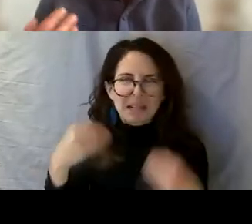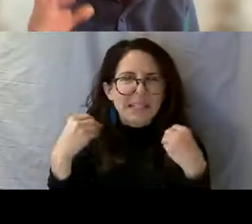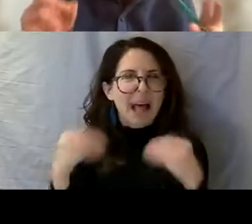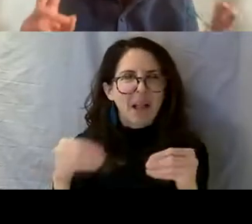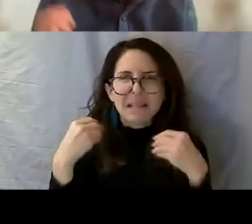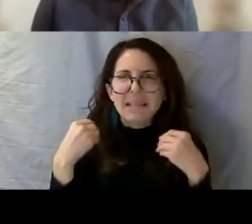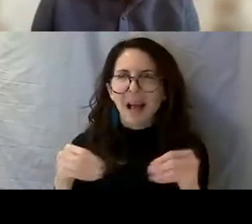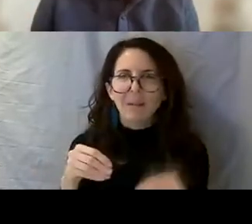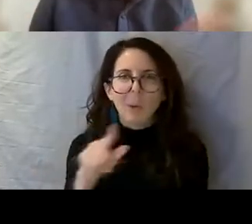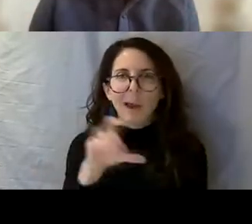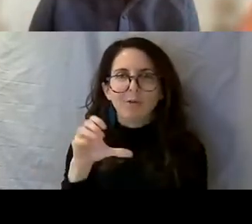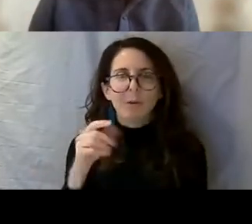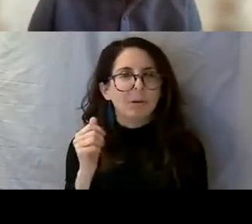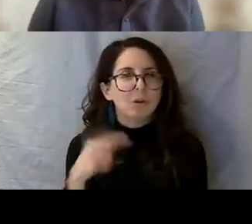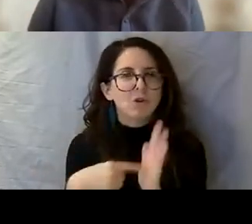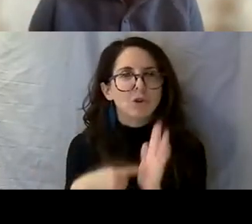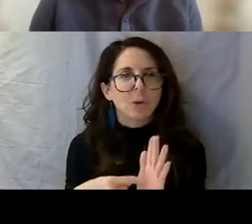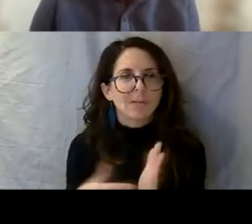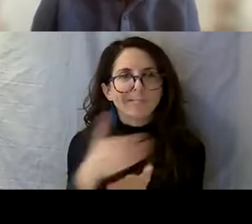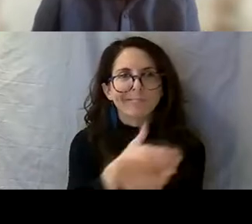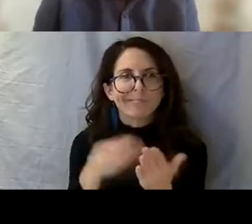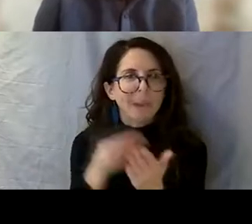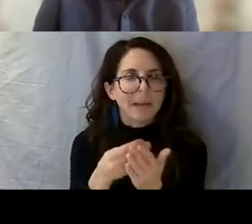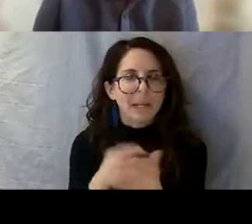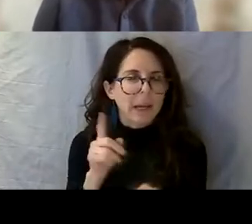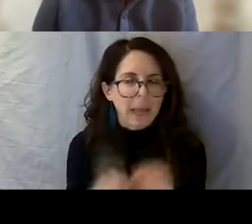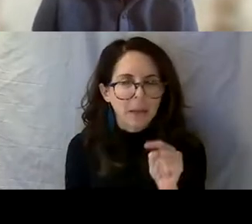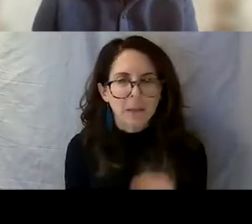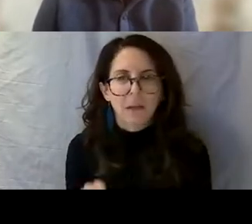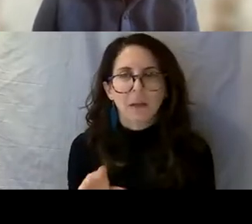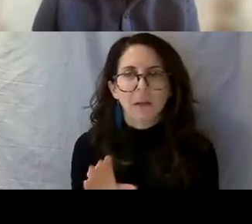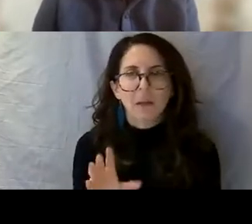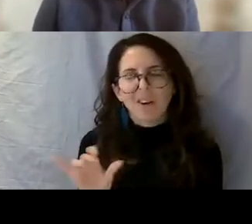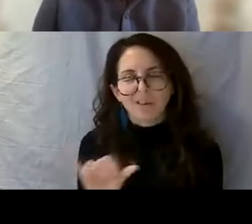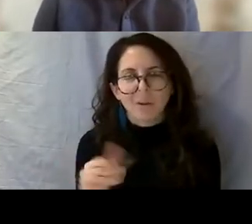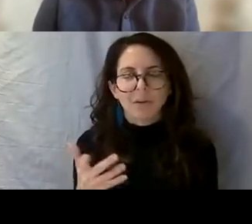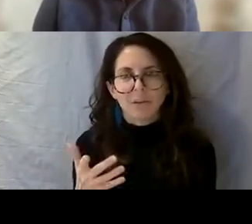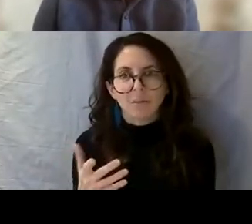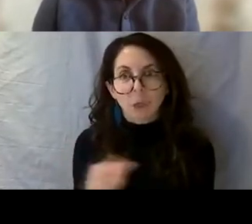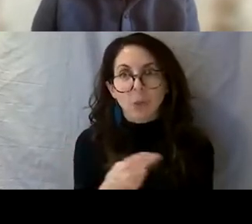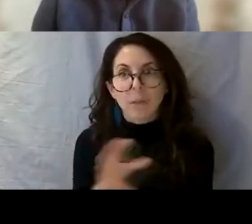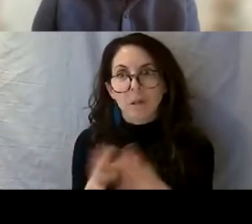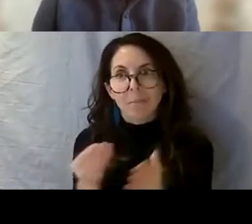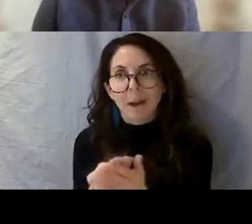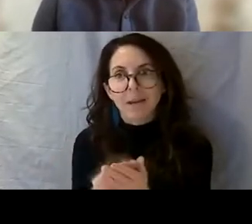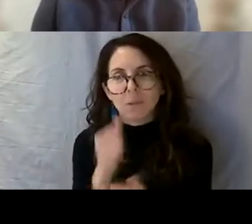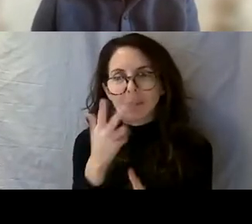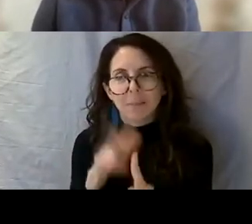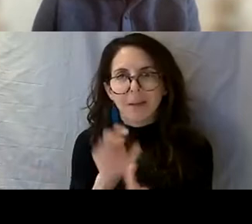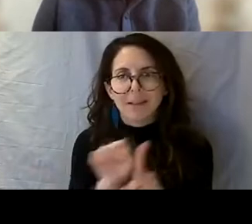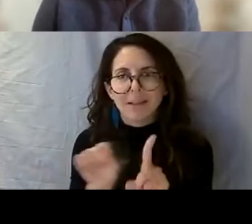my money back, although it's Shirk's money. So that's kind of irrelevant in this scenario. But the point